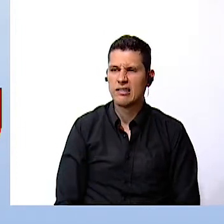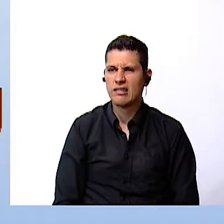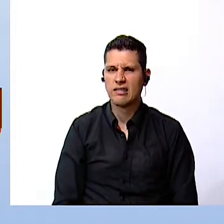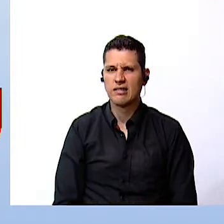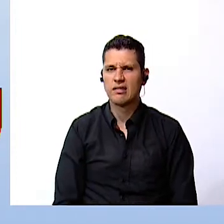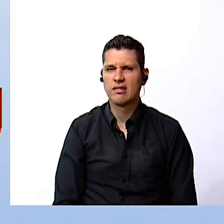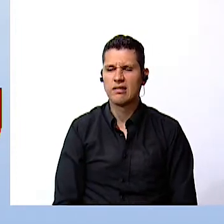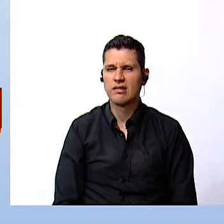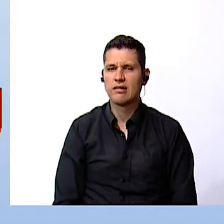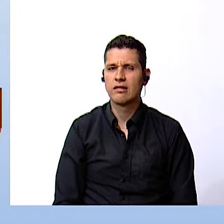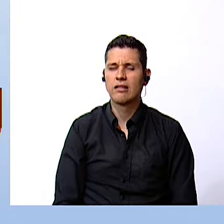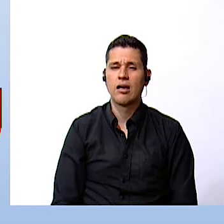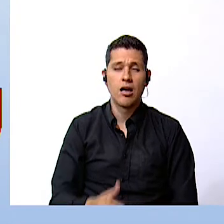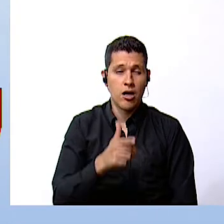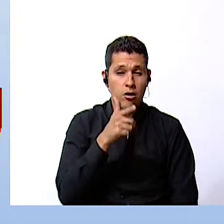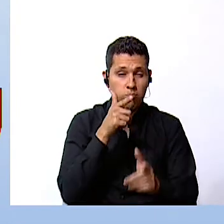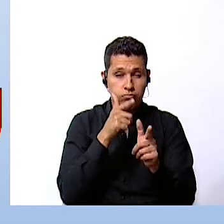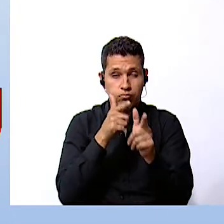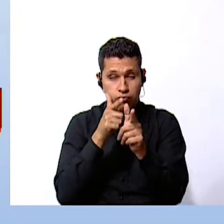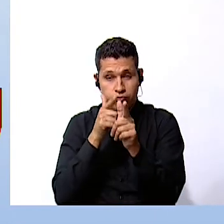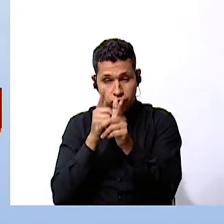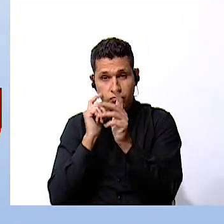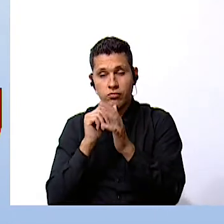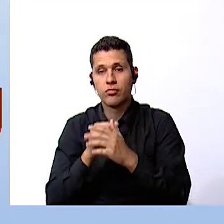hunting, playing,